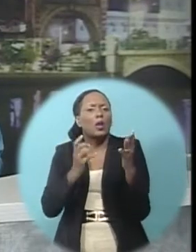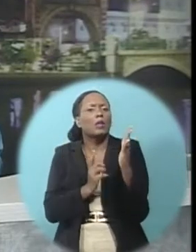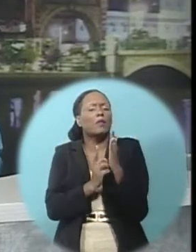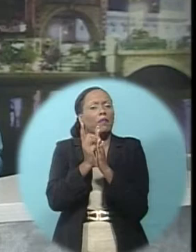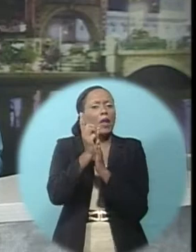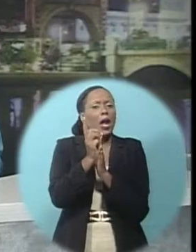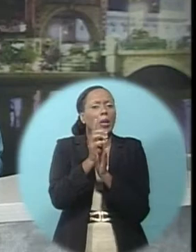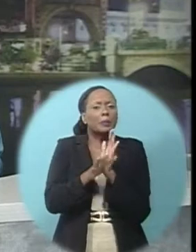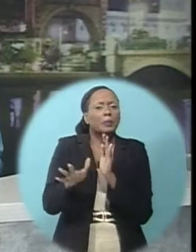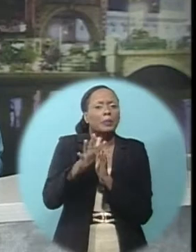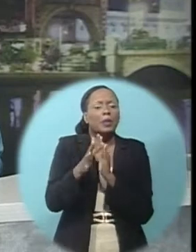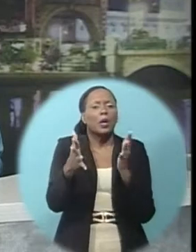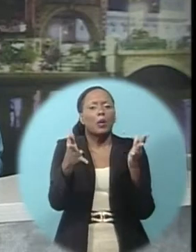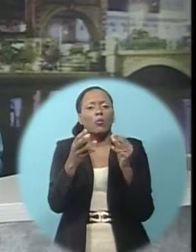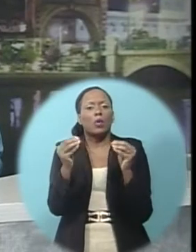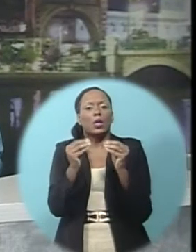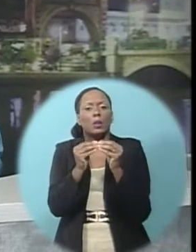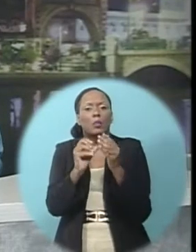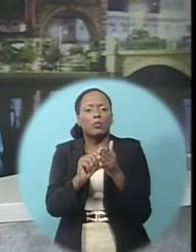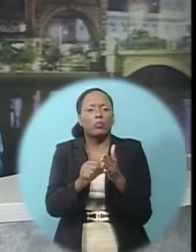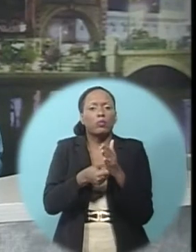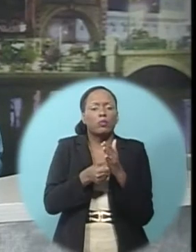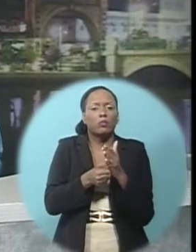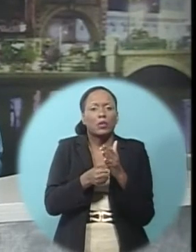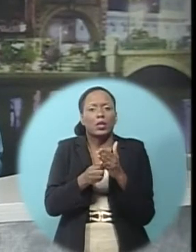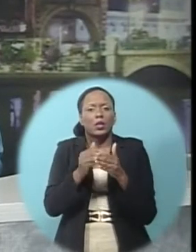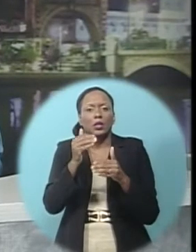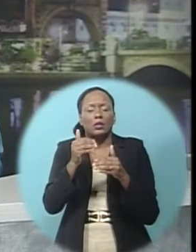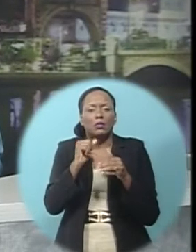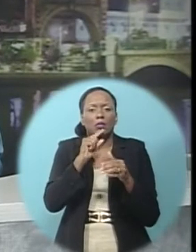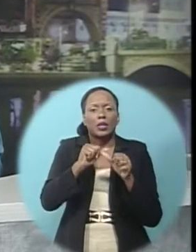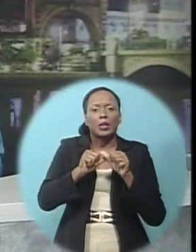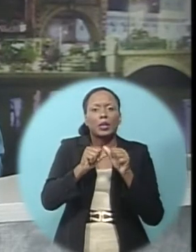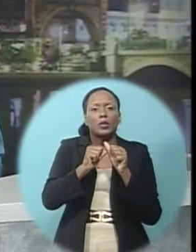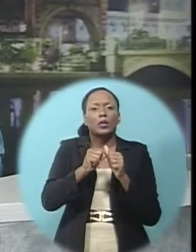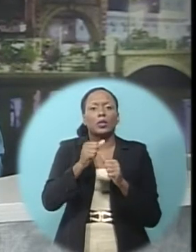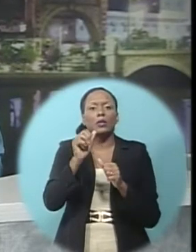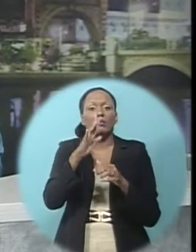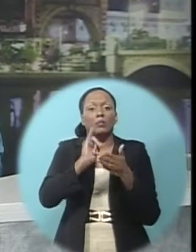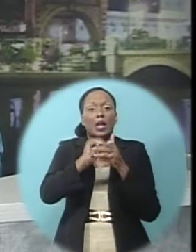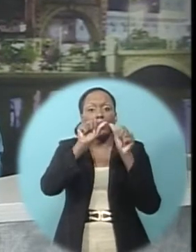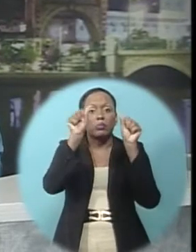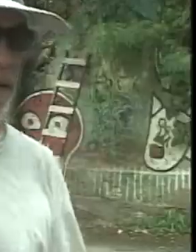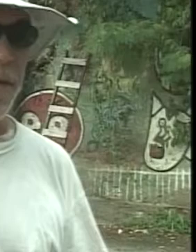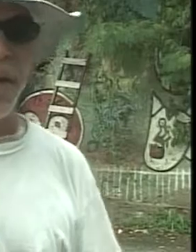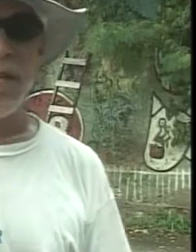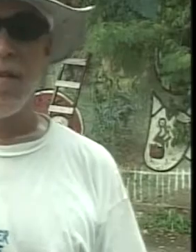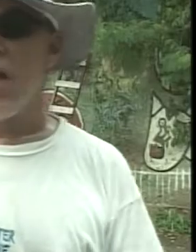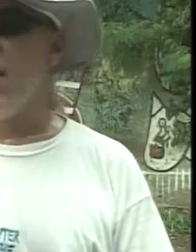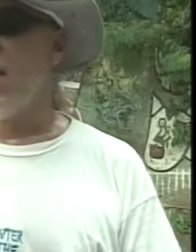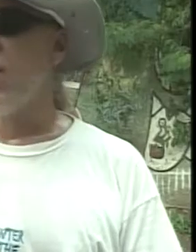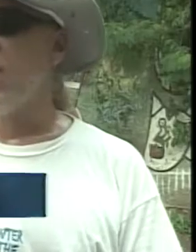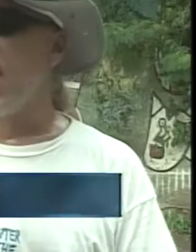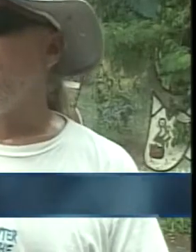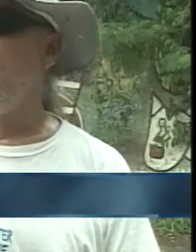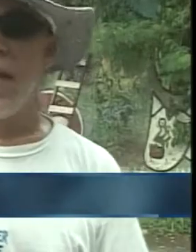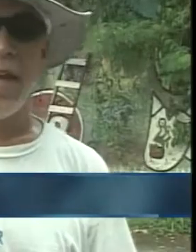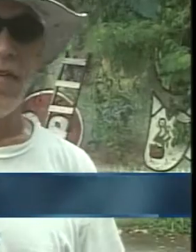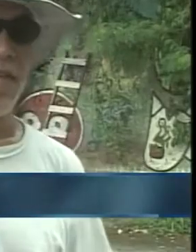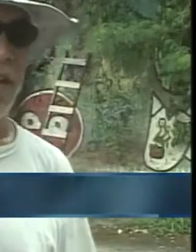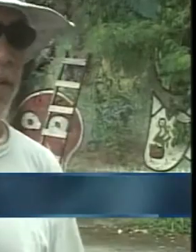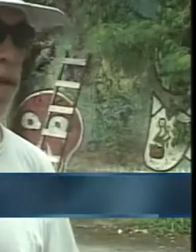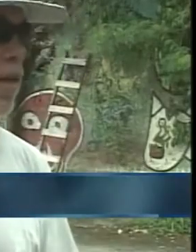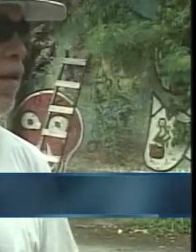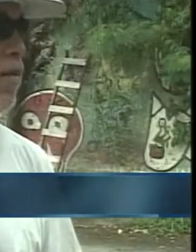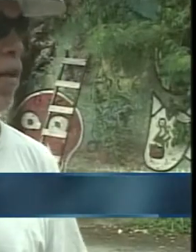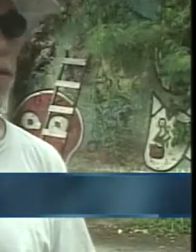He also wants to see a greater effort made to maintain the Paris Hill mural. It could be in many different ways. It's just like every weekend